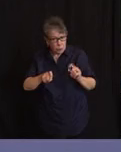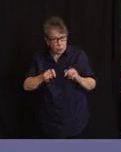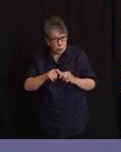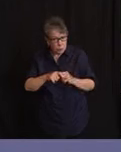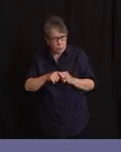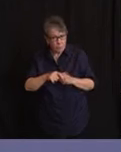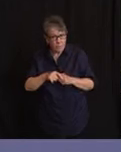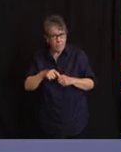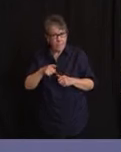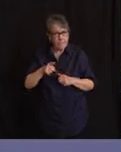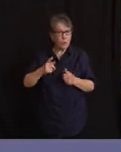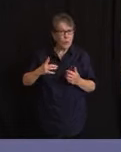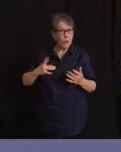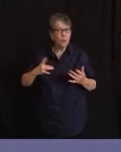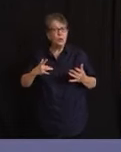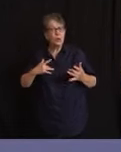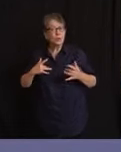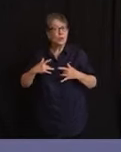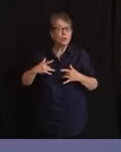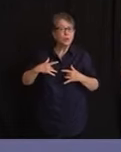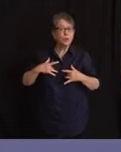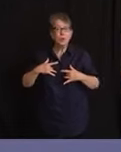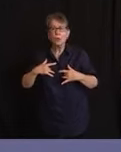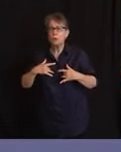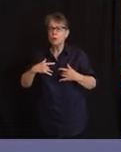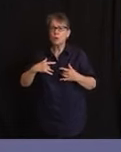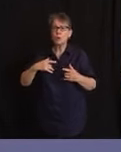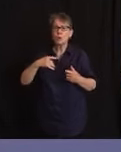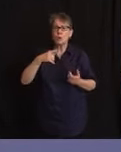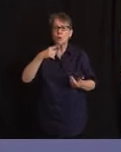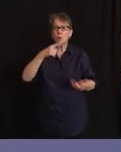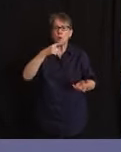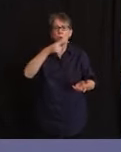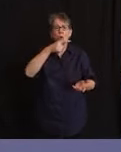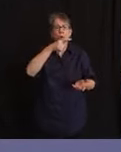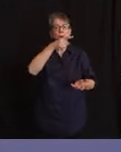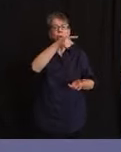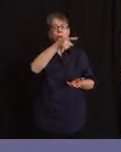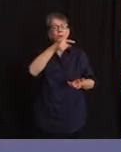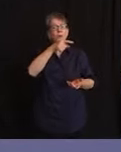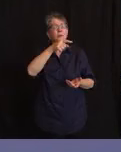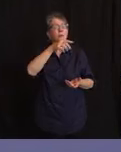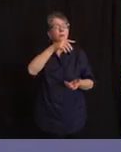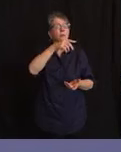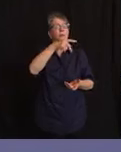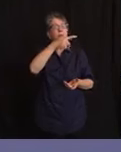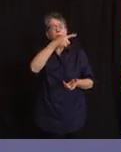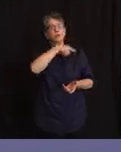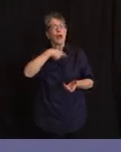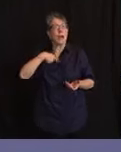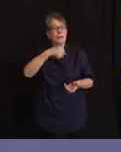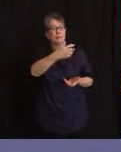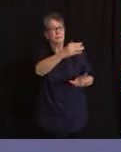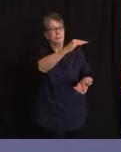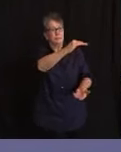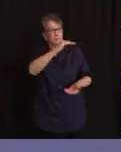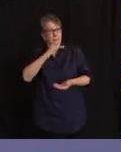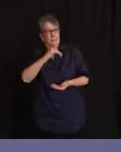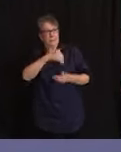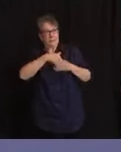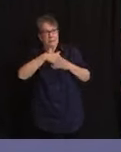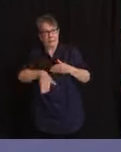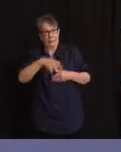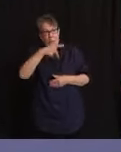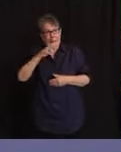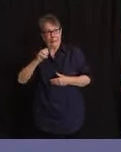Taiwan or wherever, should that come to our shores? And did this come up in your discussions yesterday with Wong Ping? Second question has to